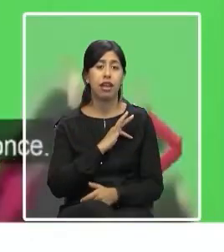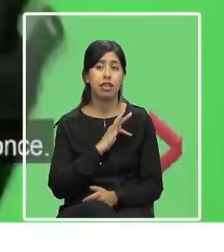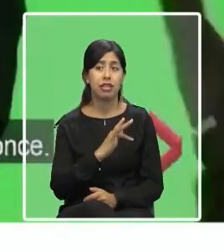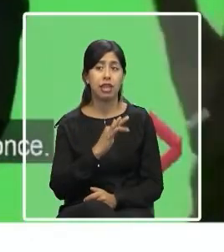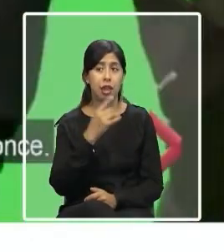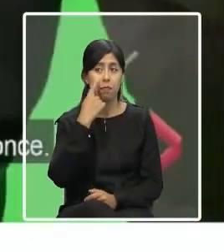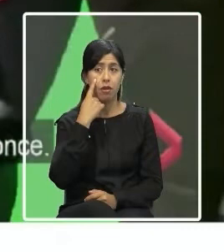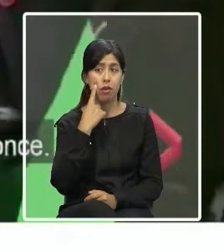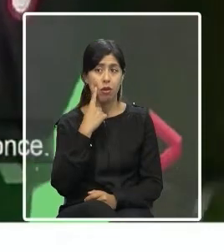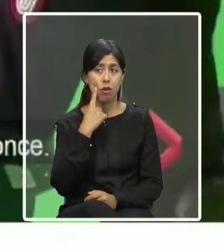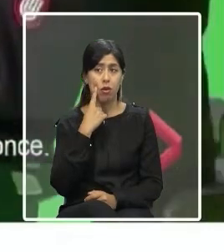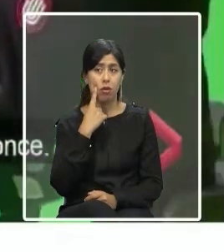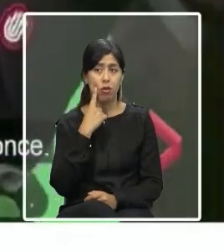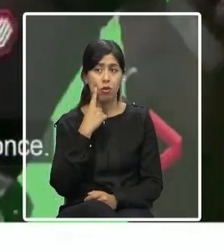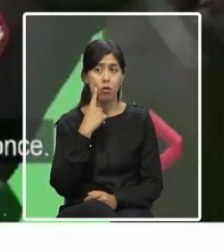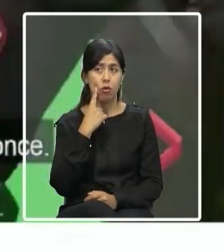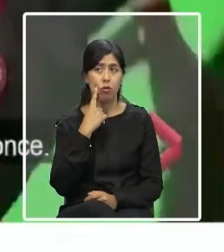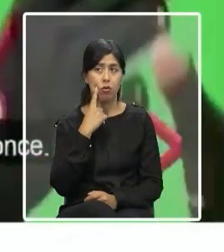write